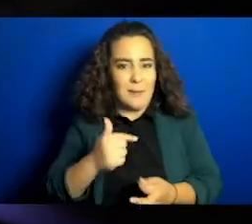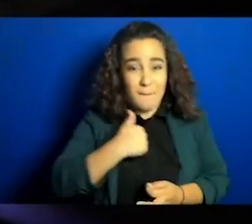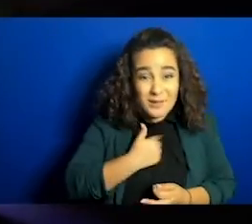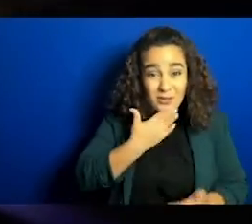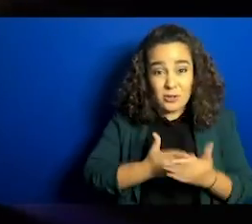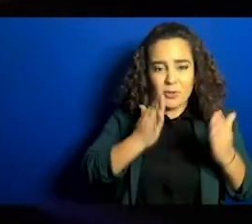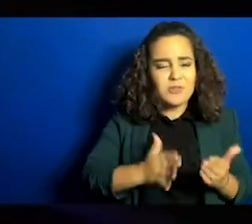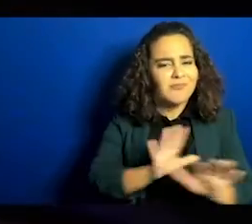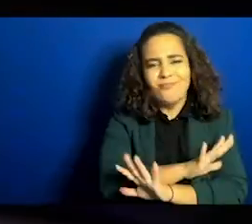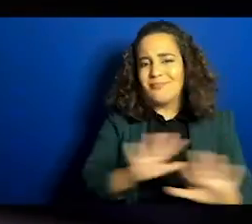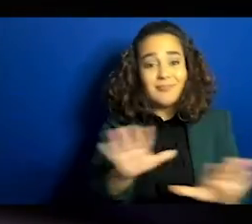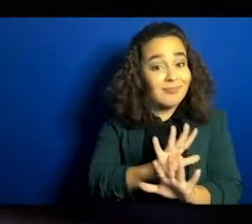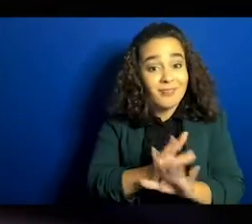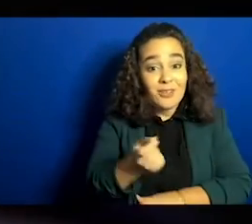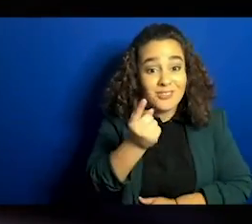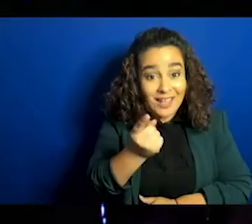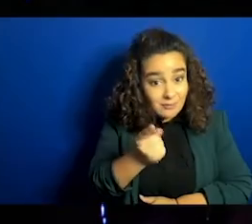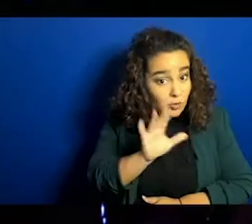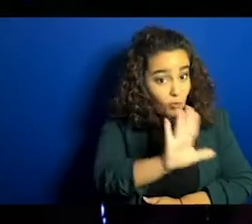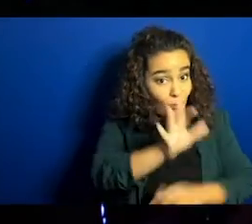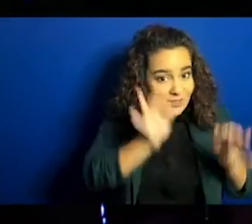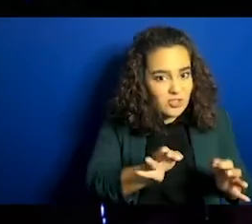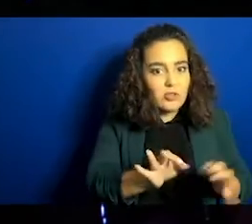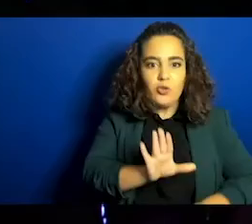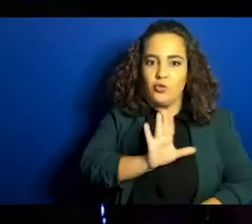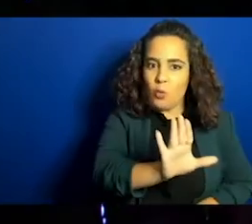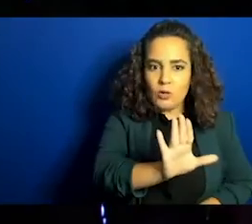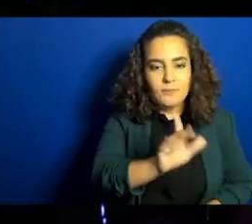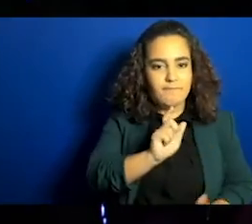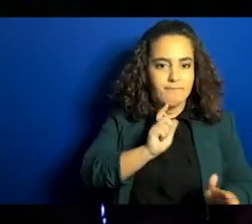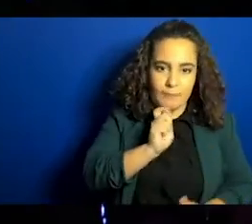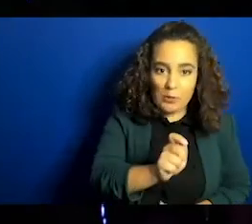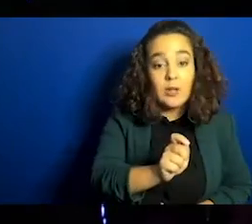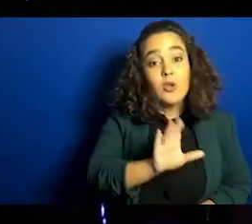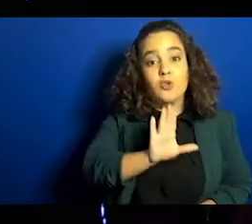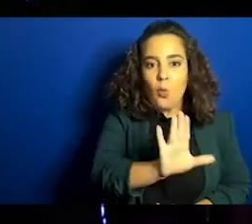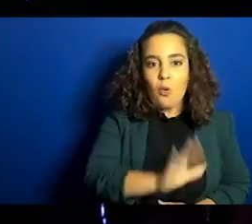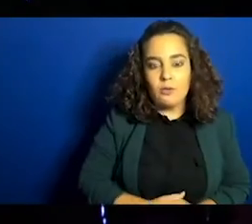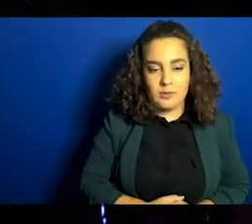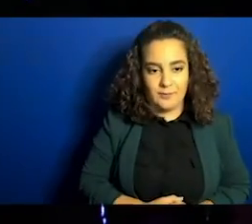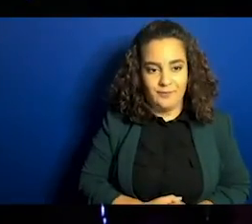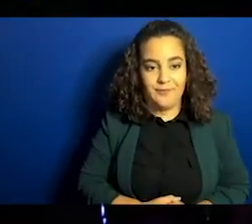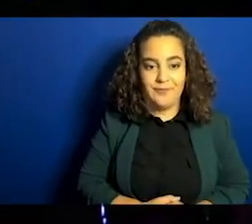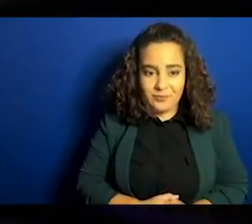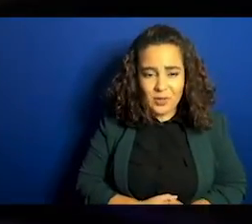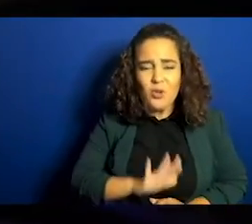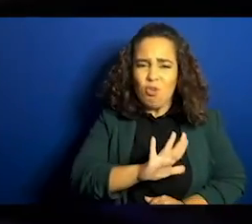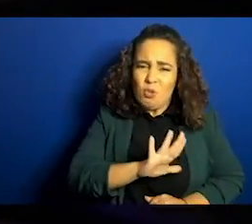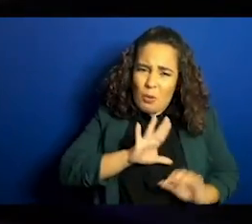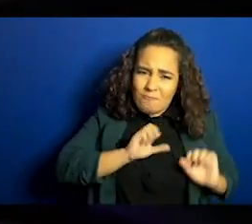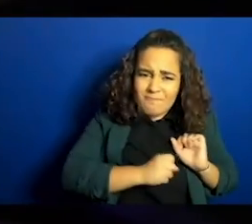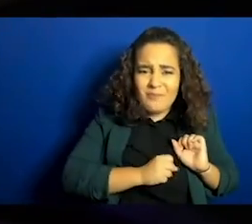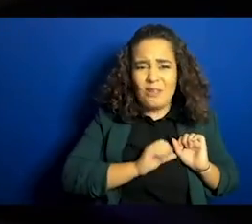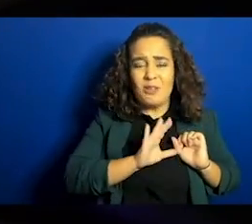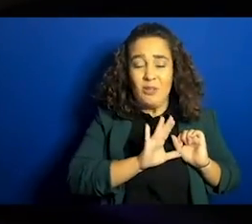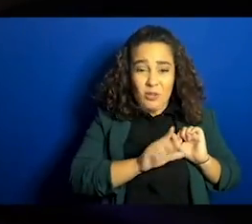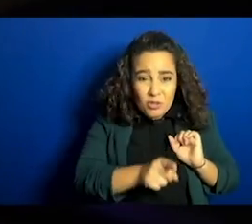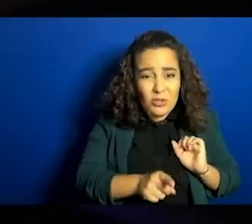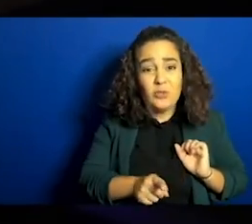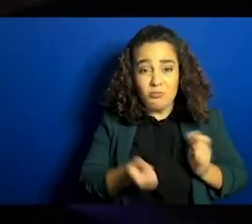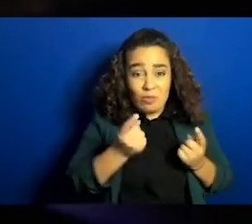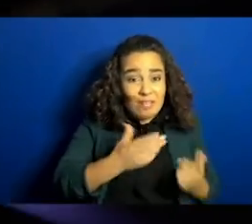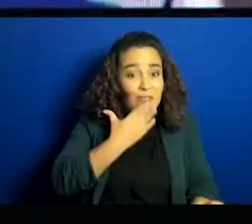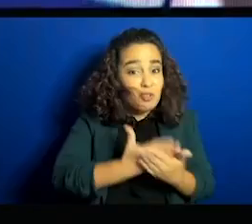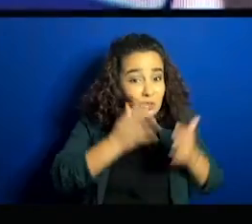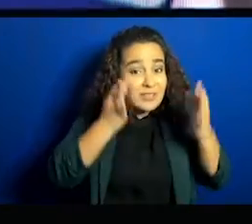your good decision, because it is yours. Good. Yours. Your ache,